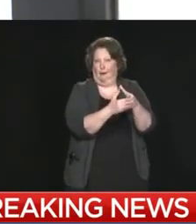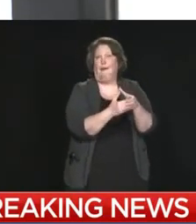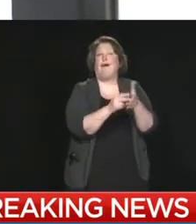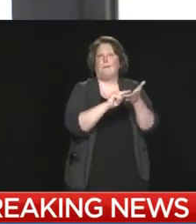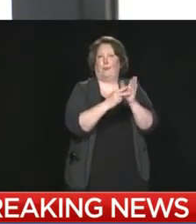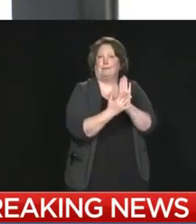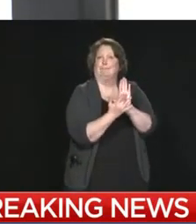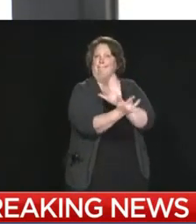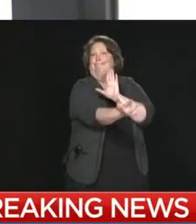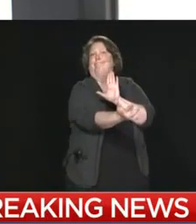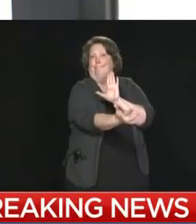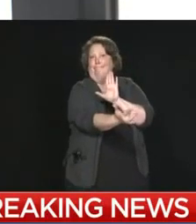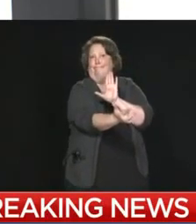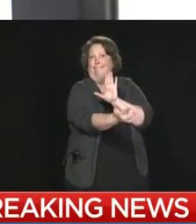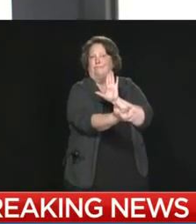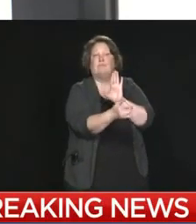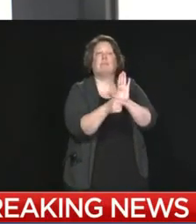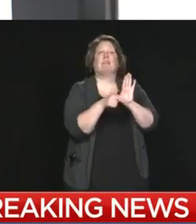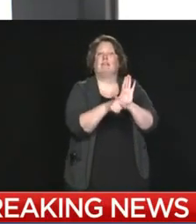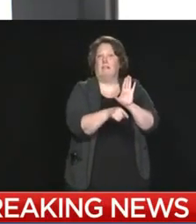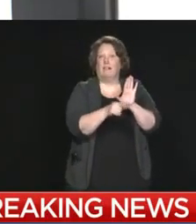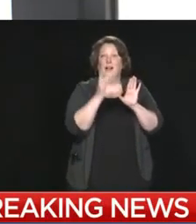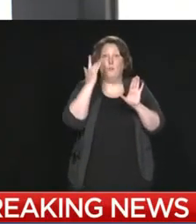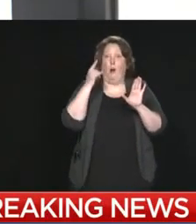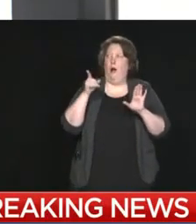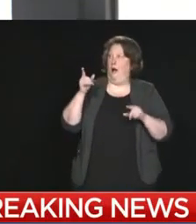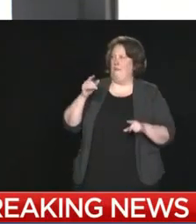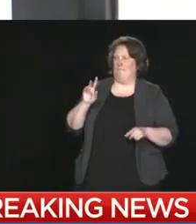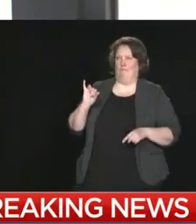take advantage of a moment of